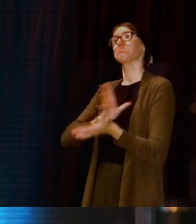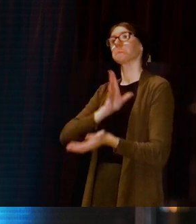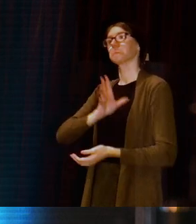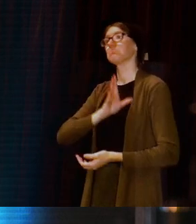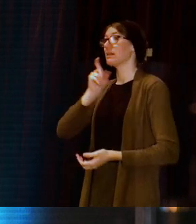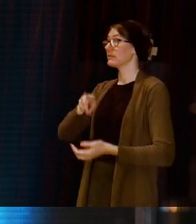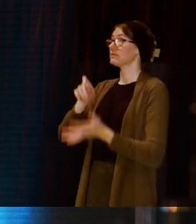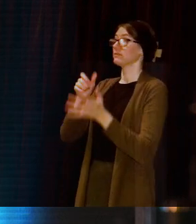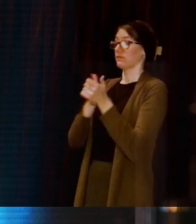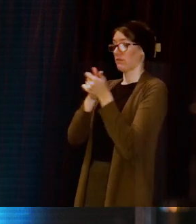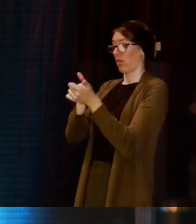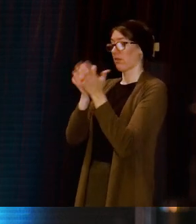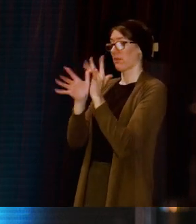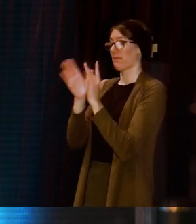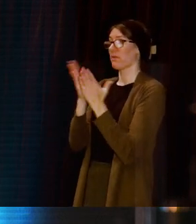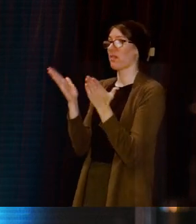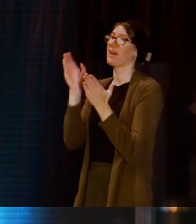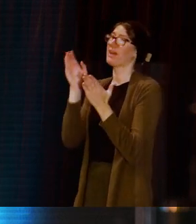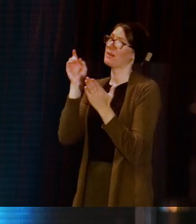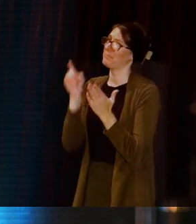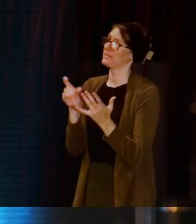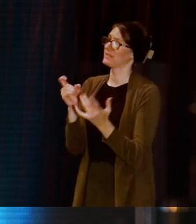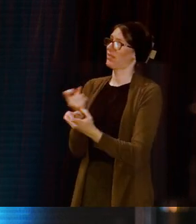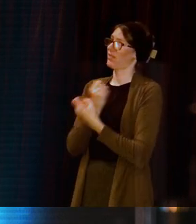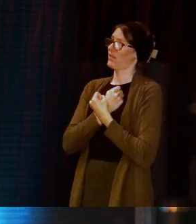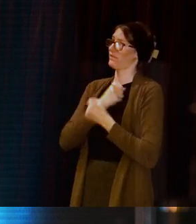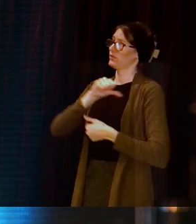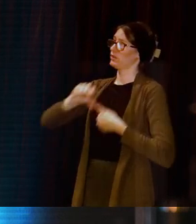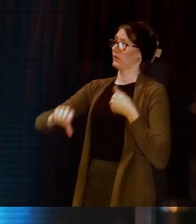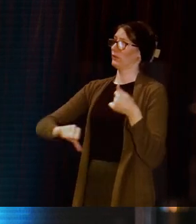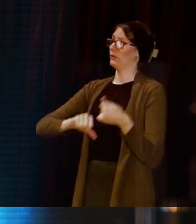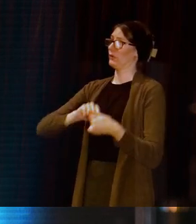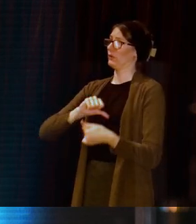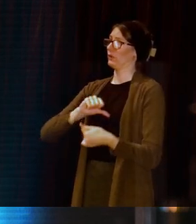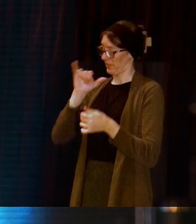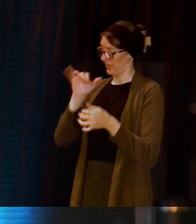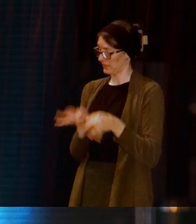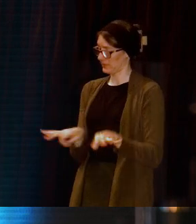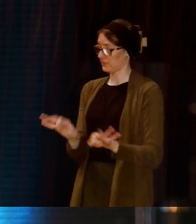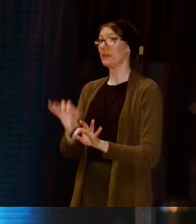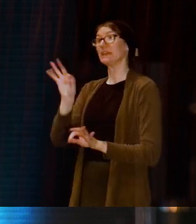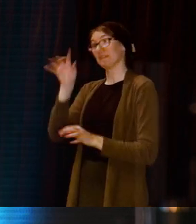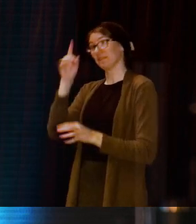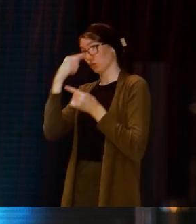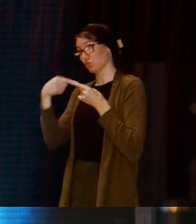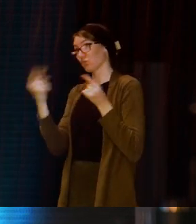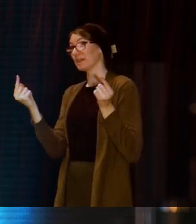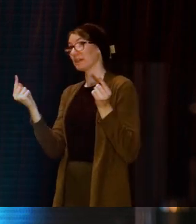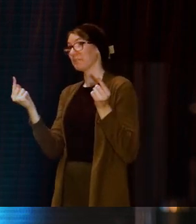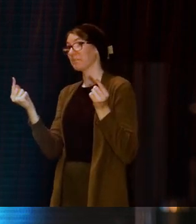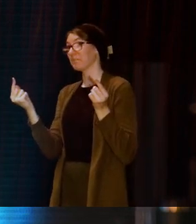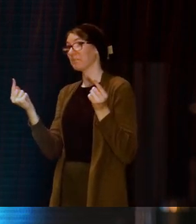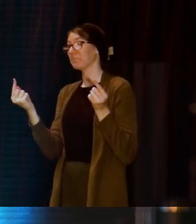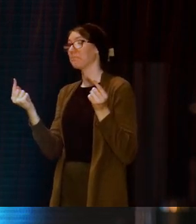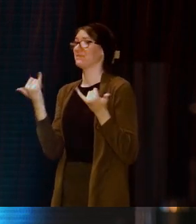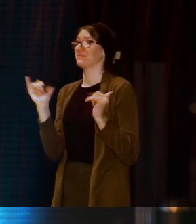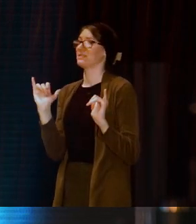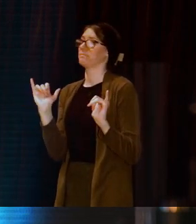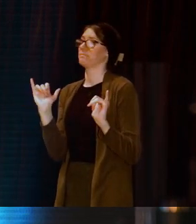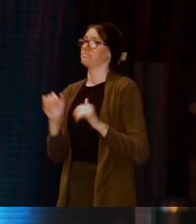we got to be biblical, and we got to be loving. That's the key, even if we don't agree on this matter.